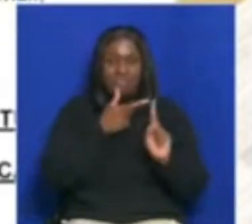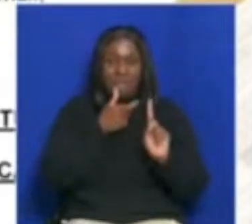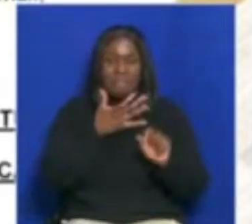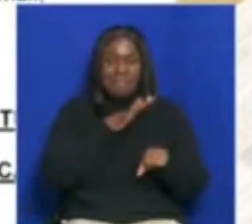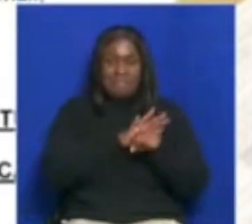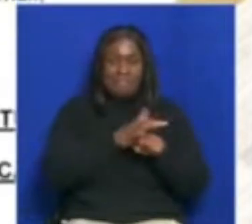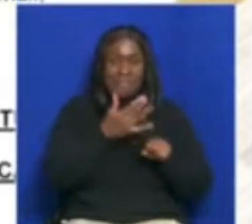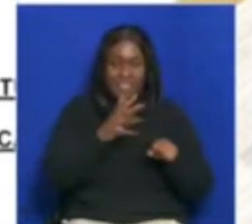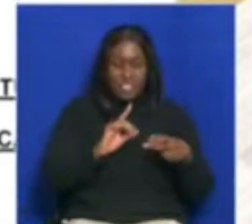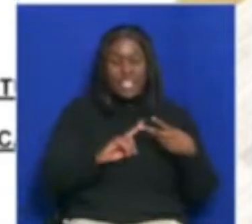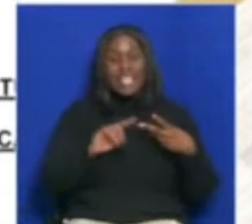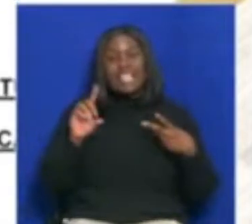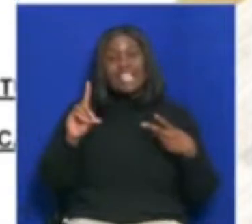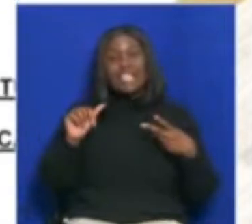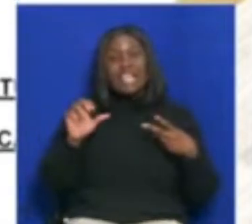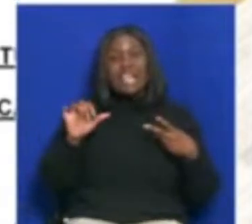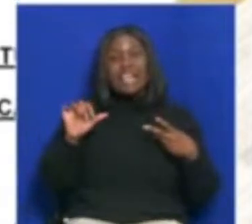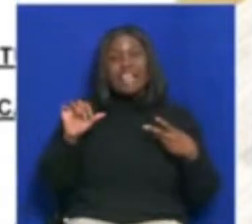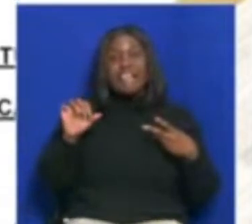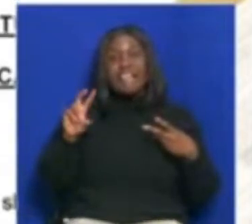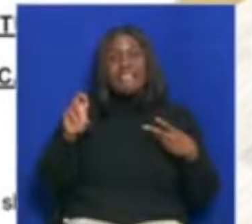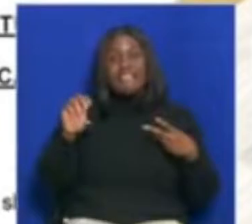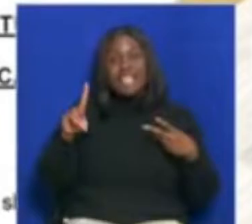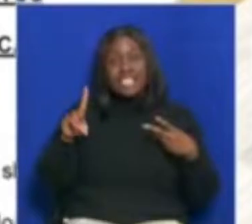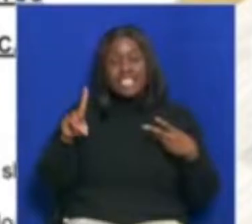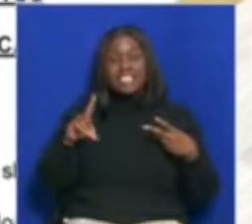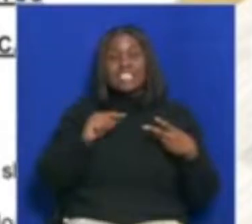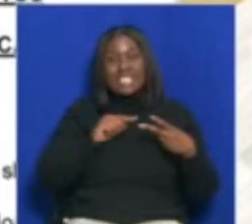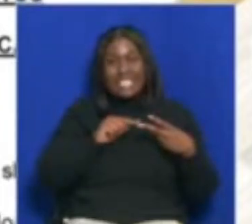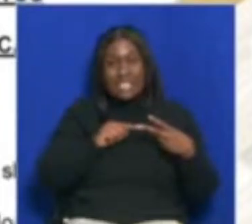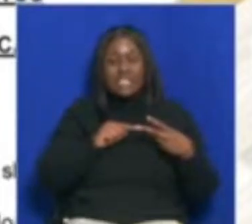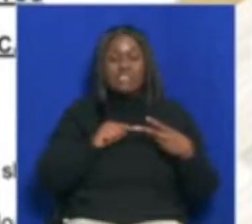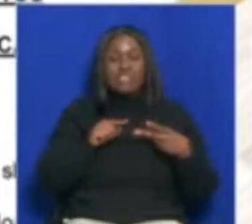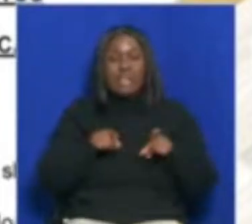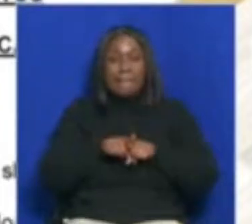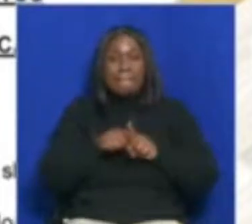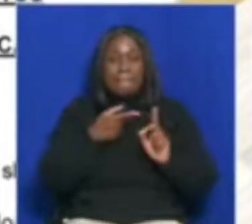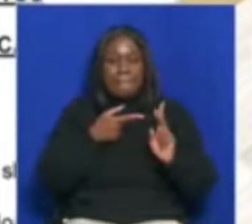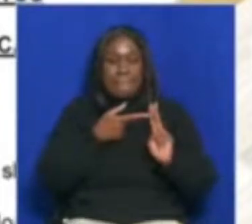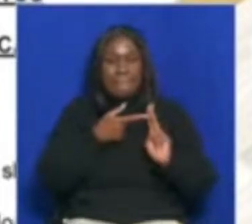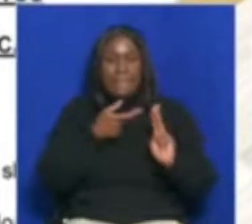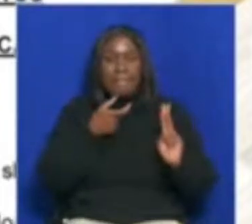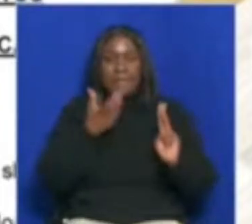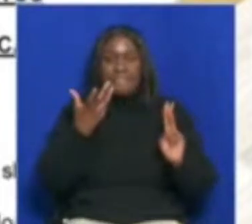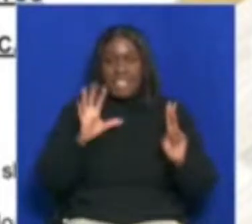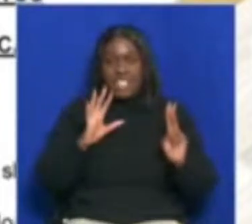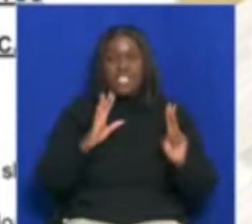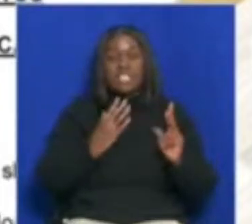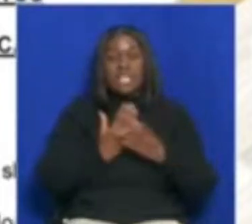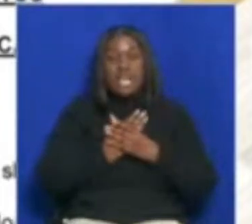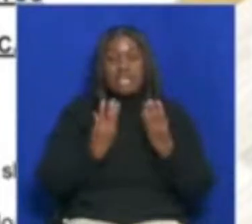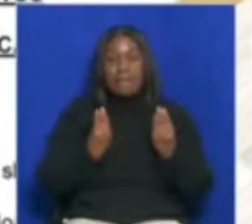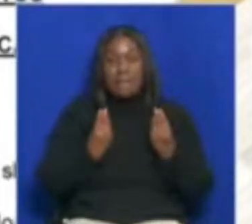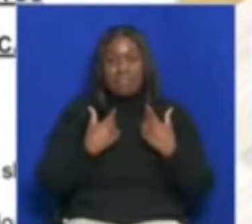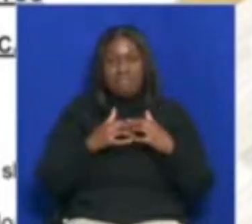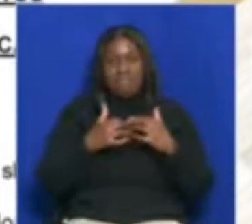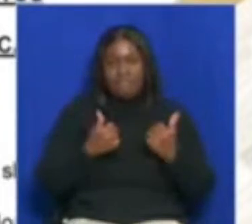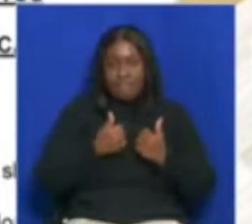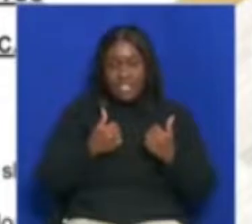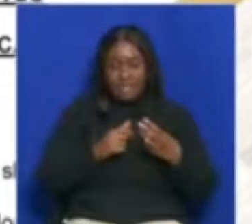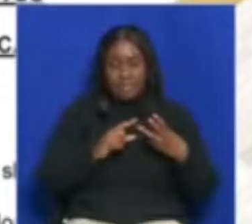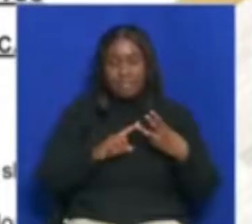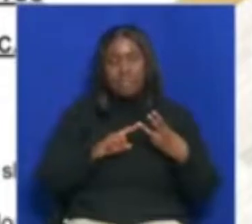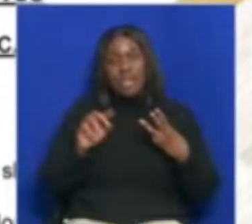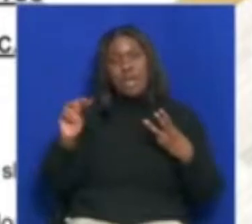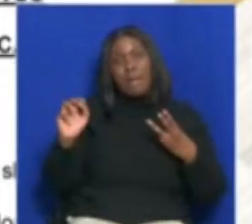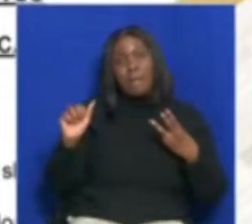Durban South Towing and Panel Beaters, was allegedly shot, and I've got a case number. Marlon Stewart and